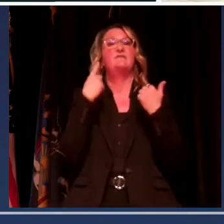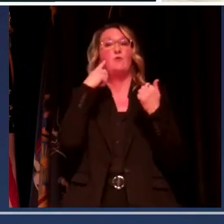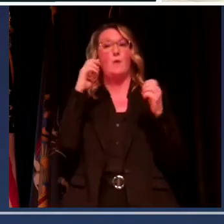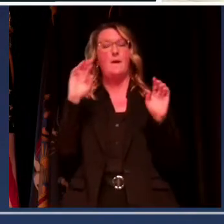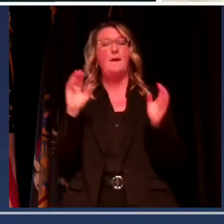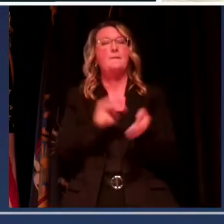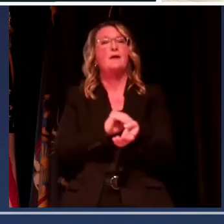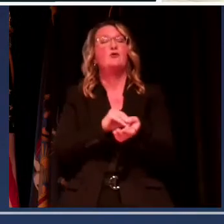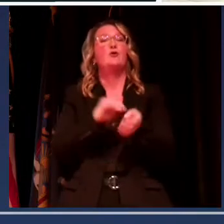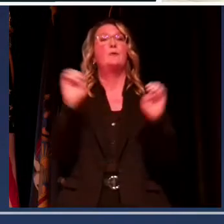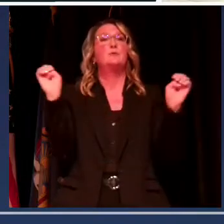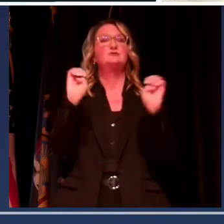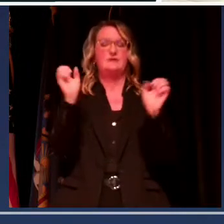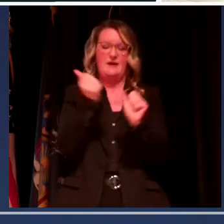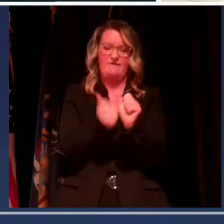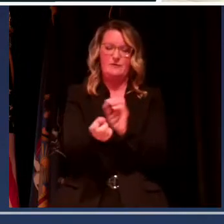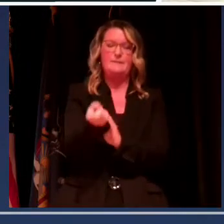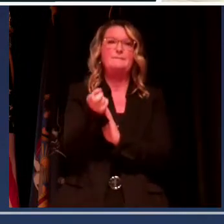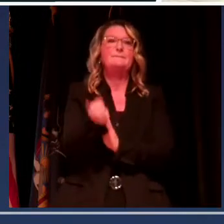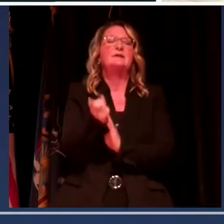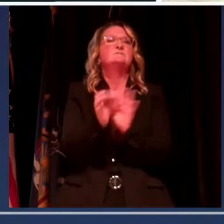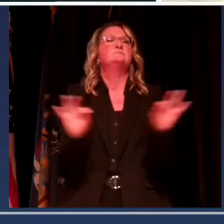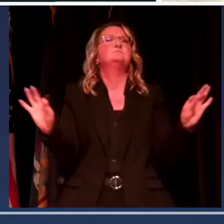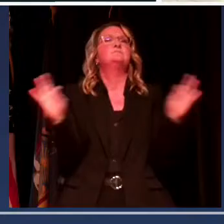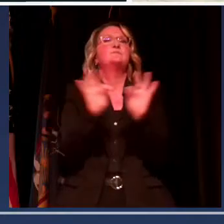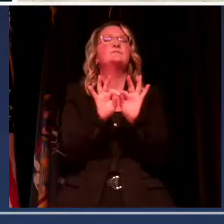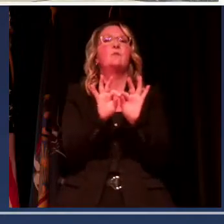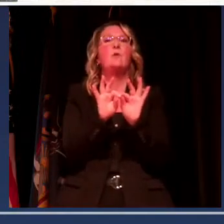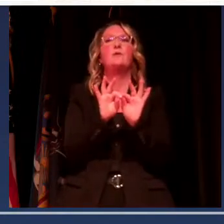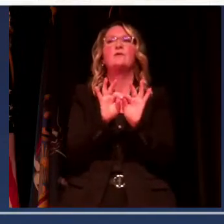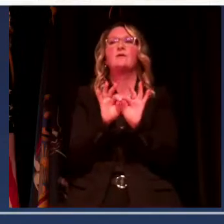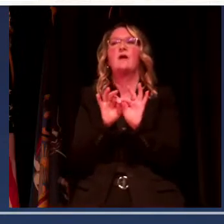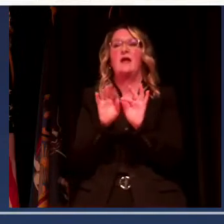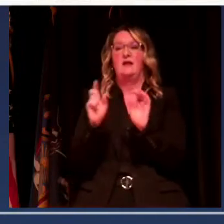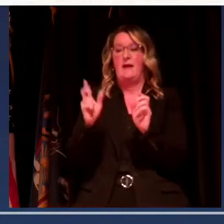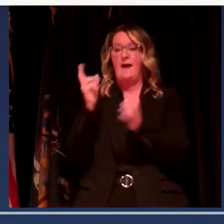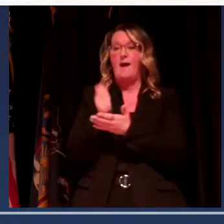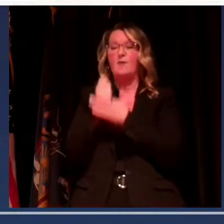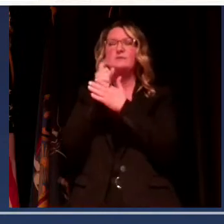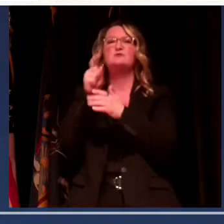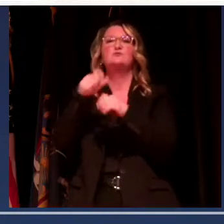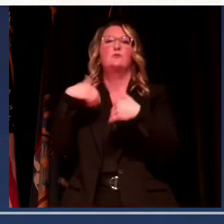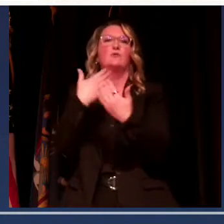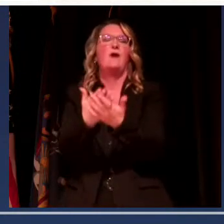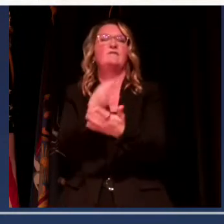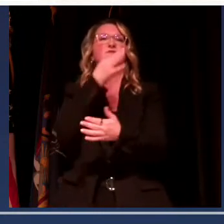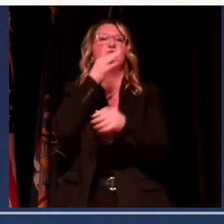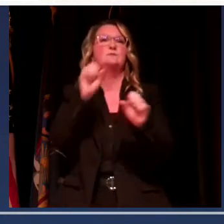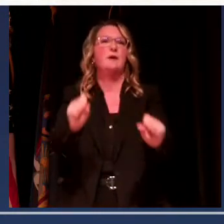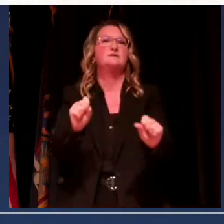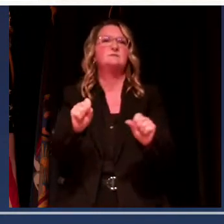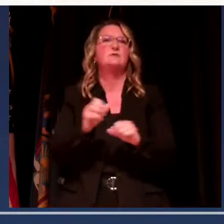emergency, every minute counts, and it is imperative that help arrive as quickly as possible. That is why